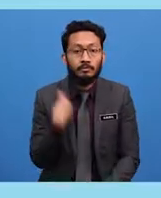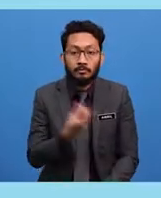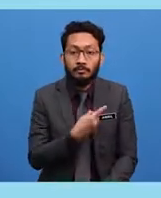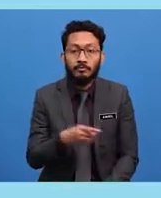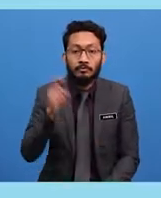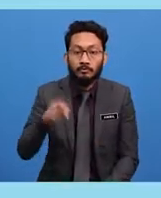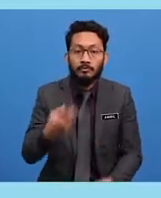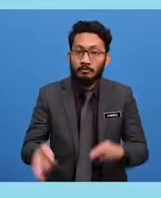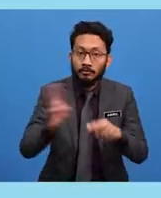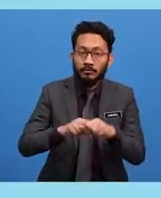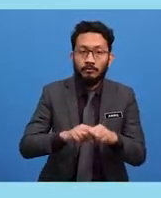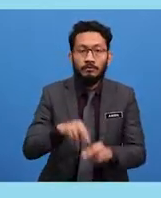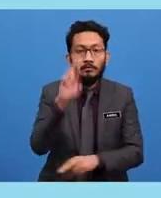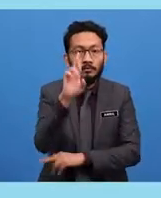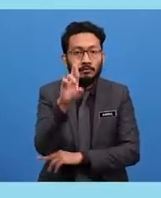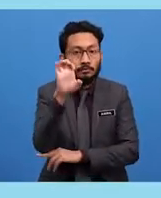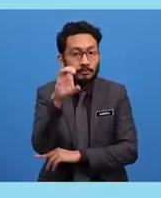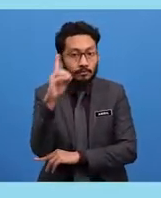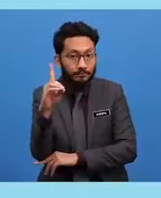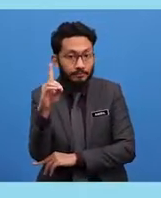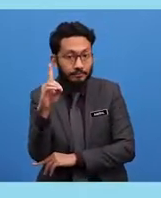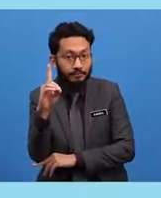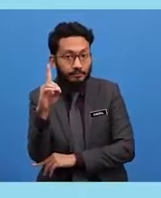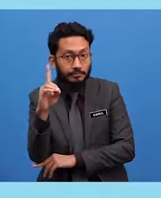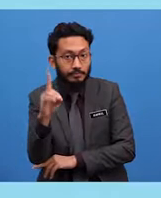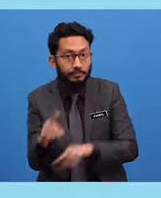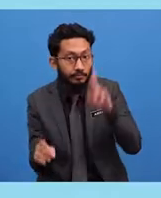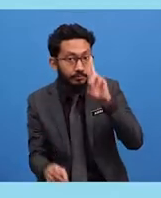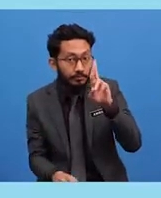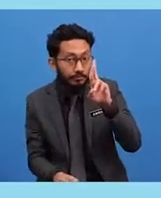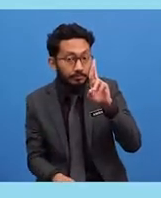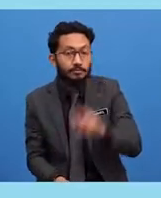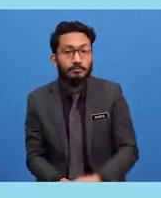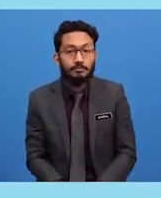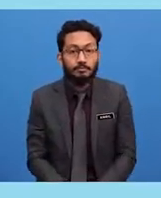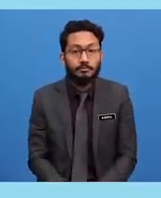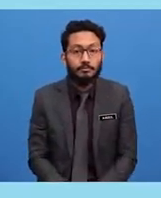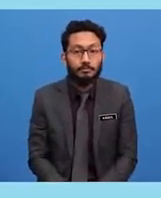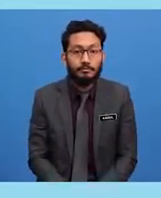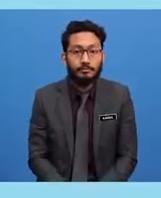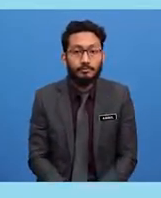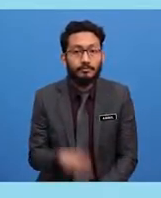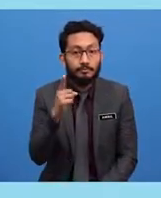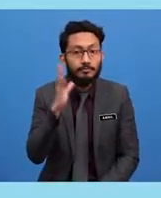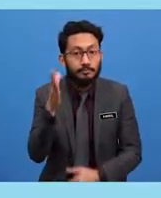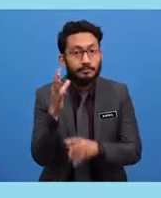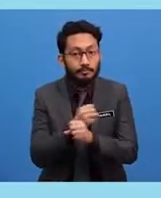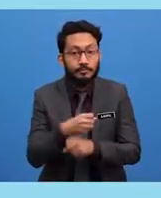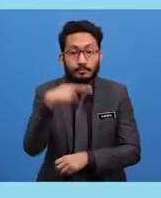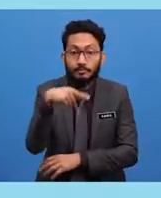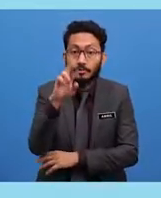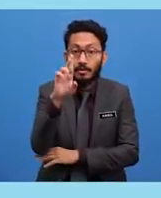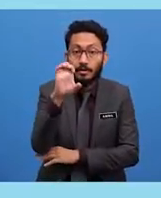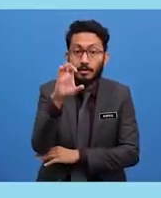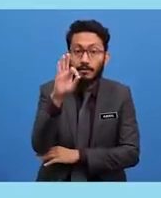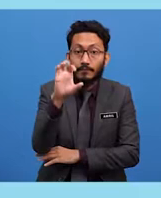ED, which explains why the final answer is spelled out as preferred.